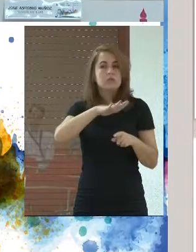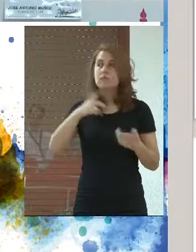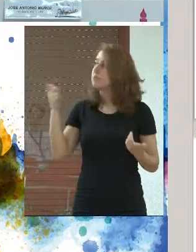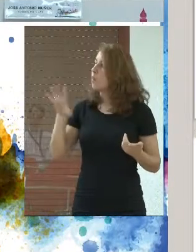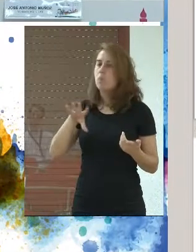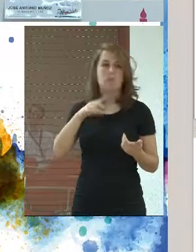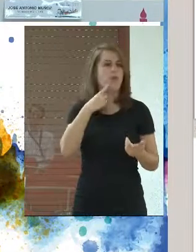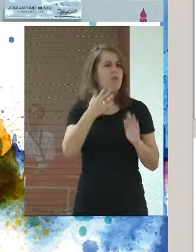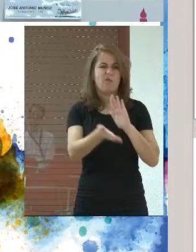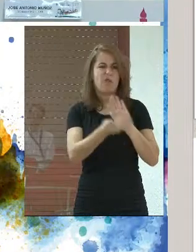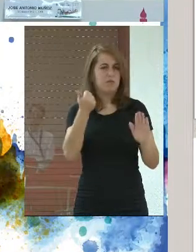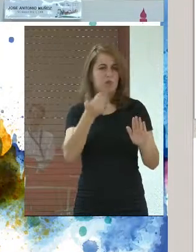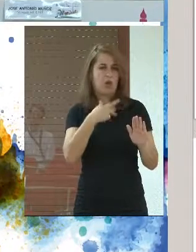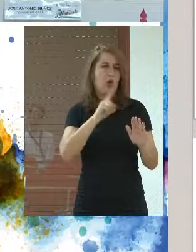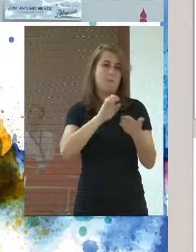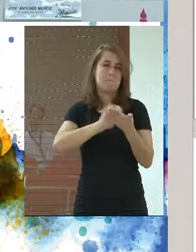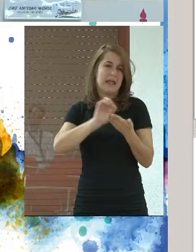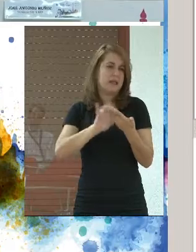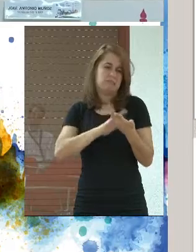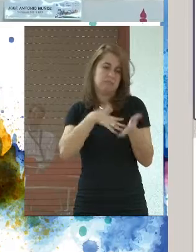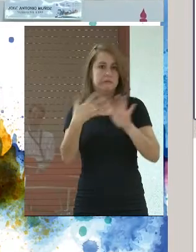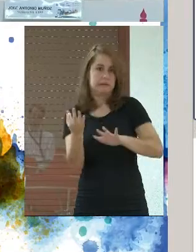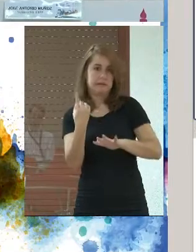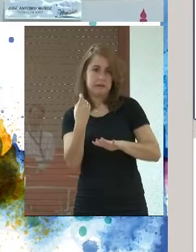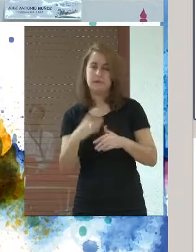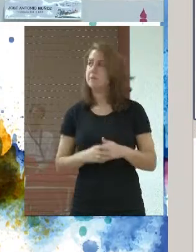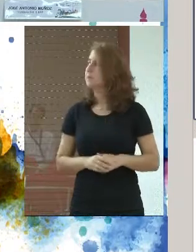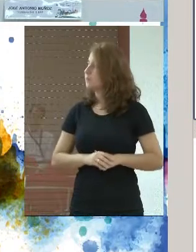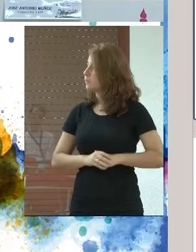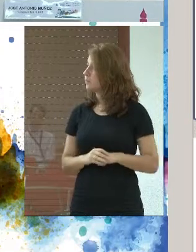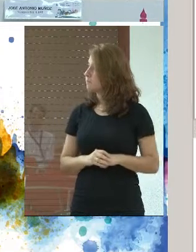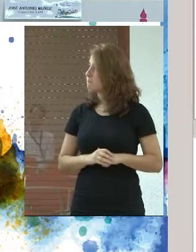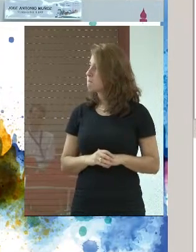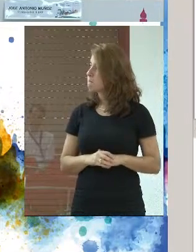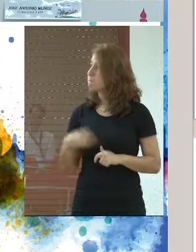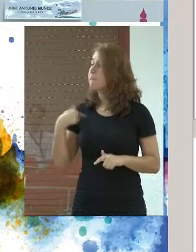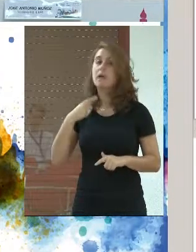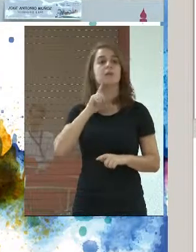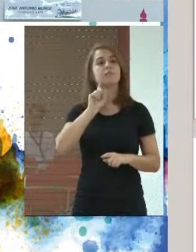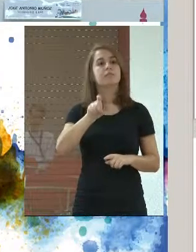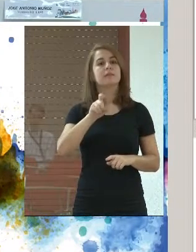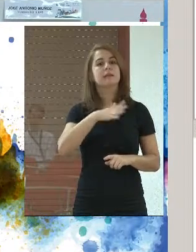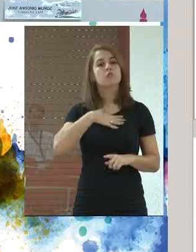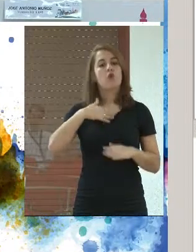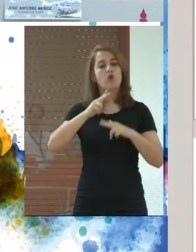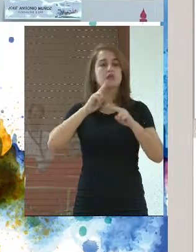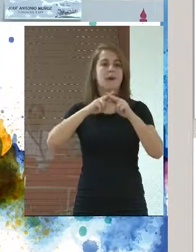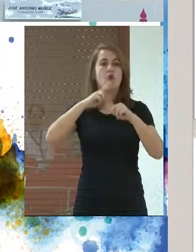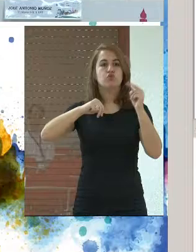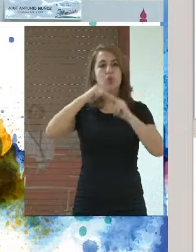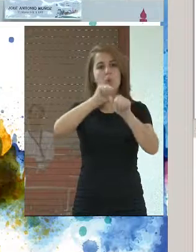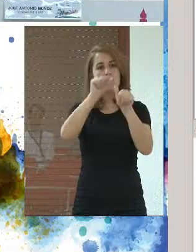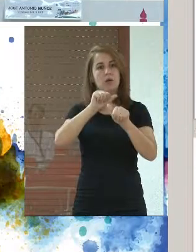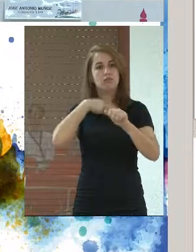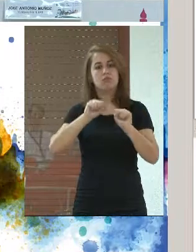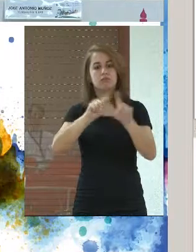With label of the places so that we can print also the name. And then